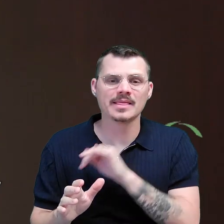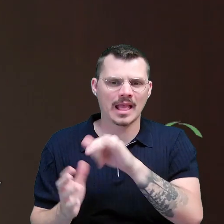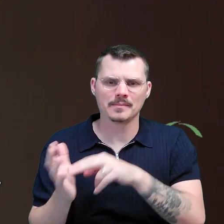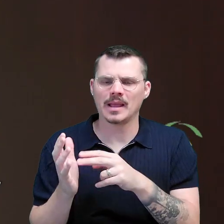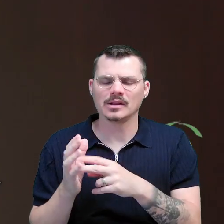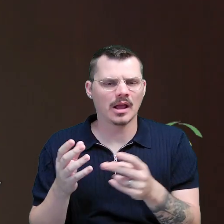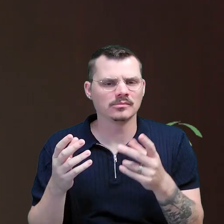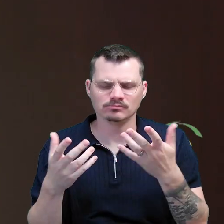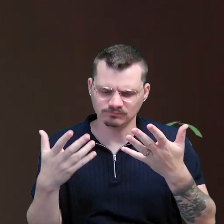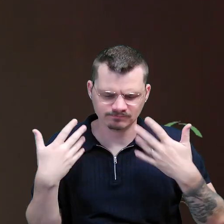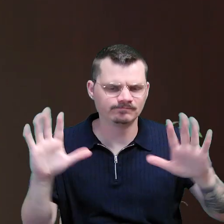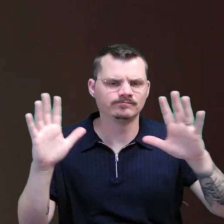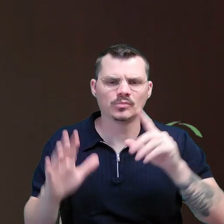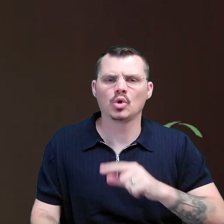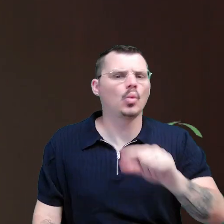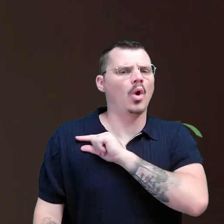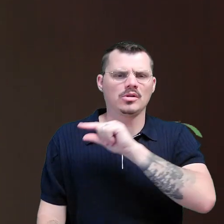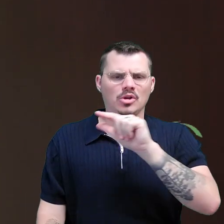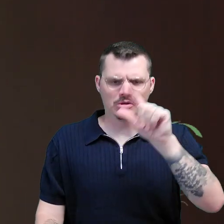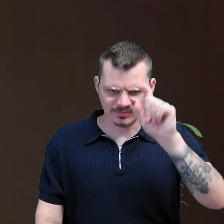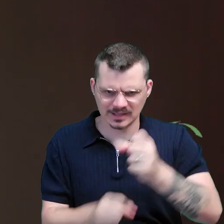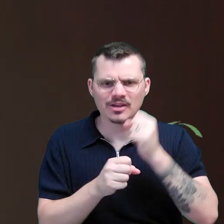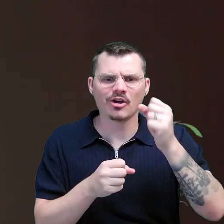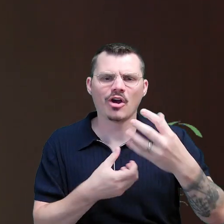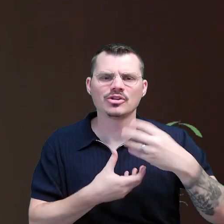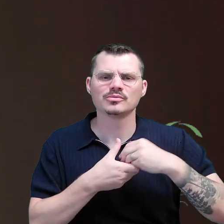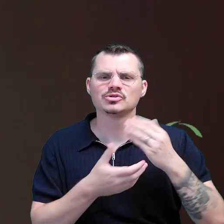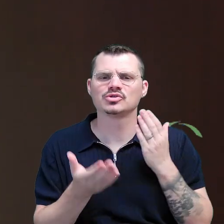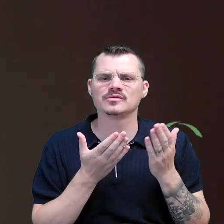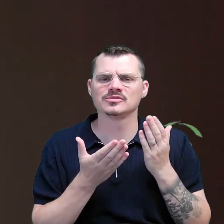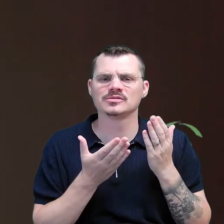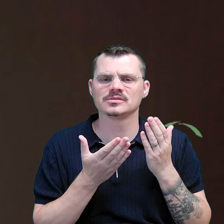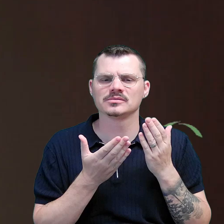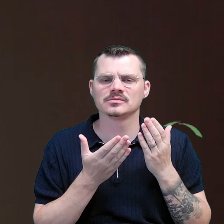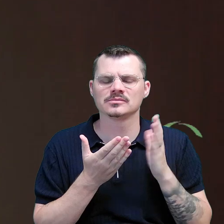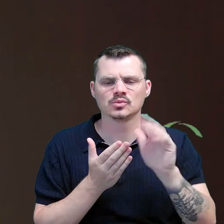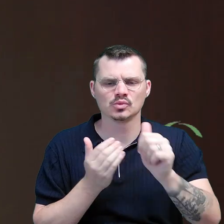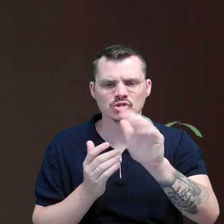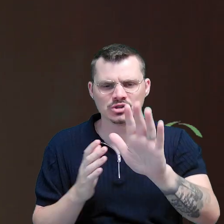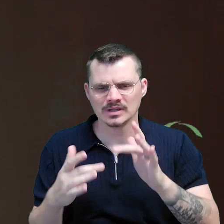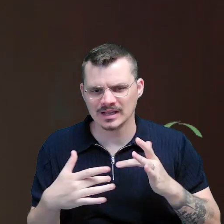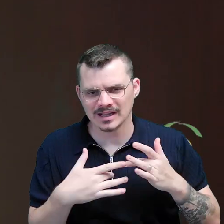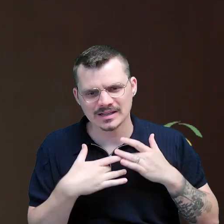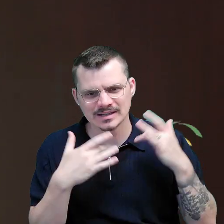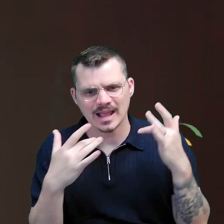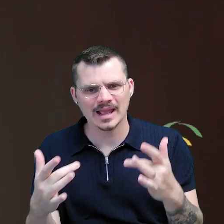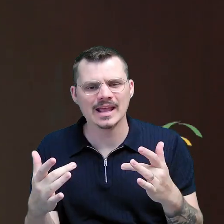qualifies them for autism services, which tend to be